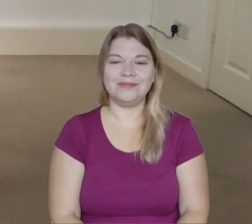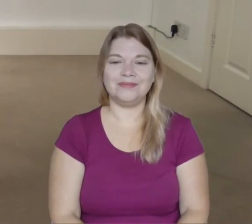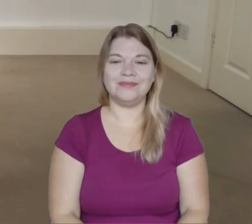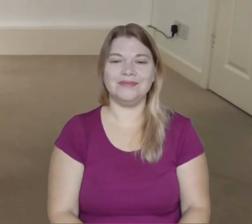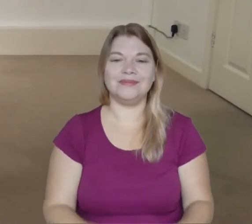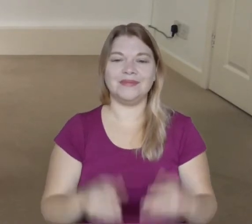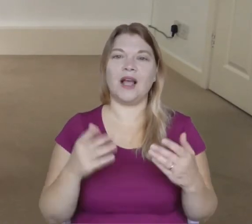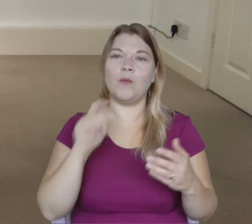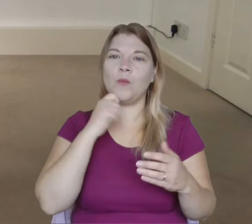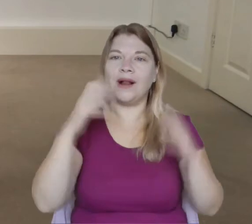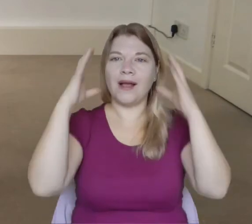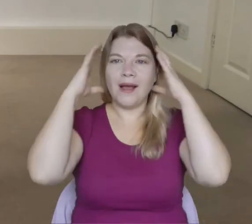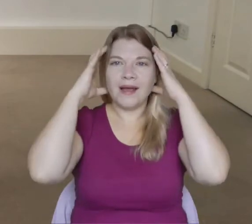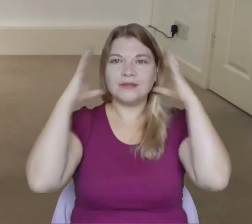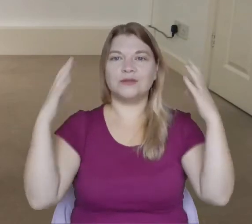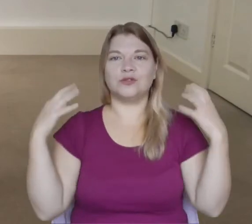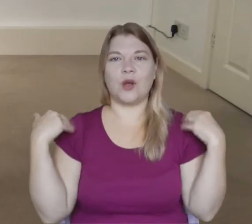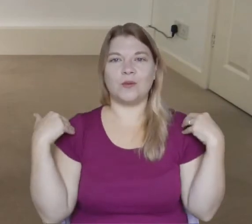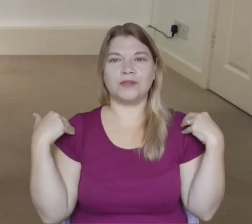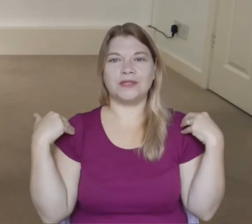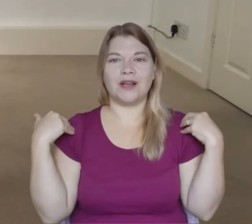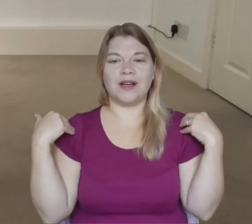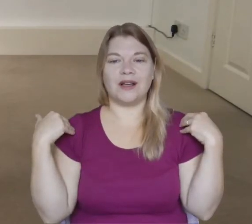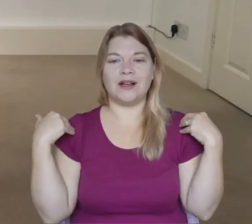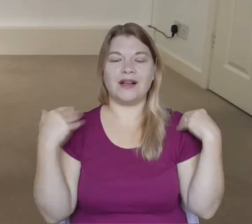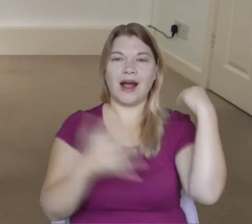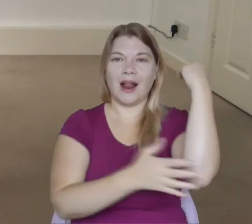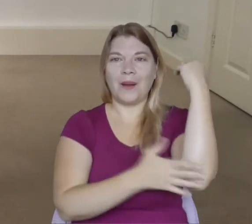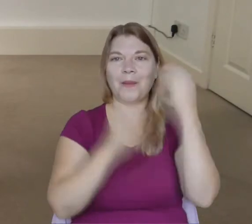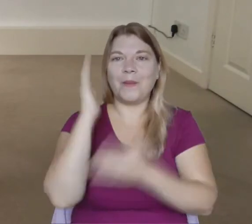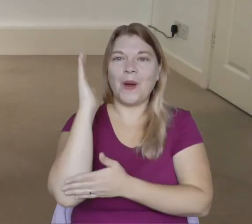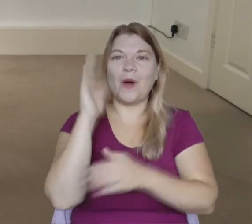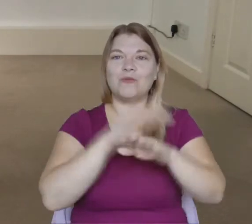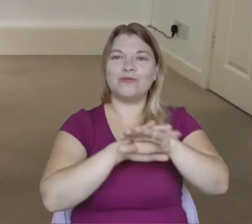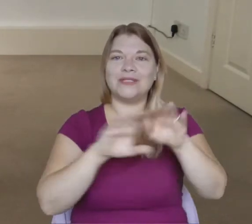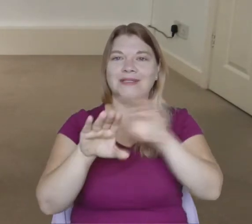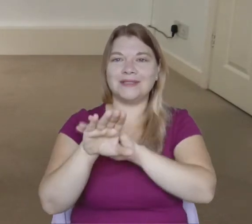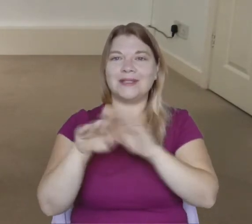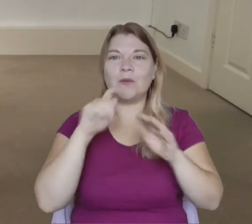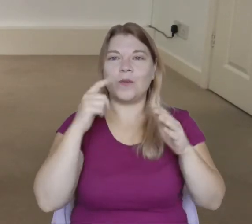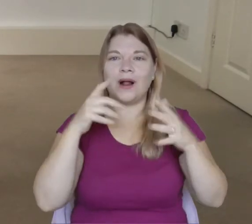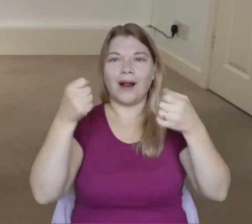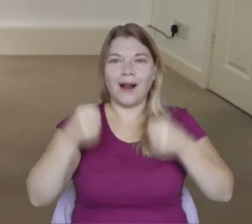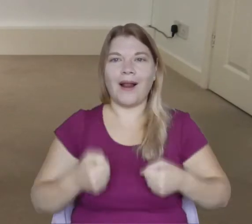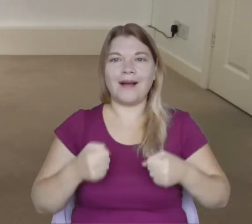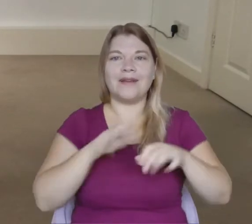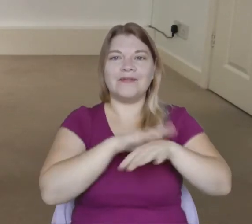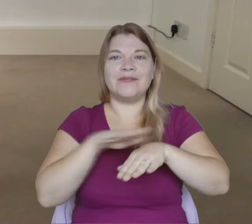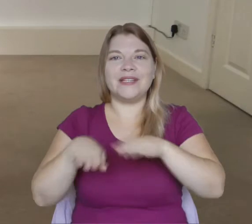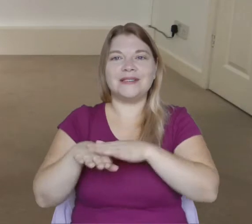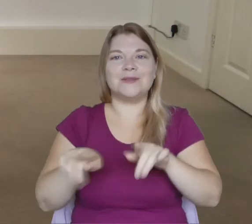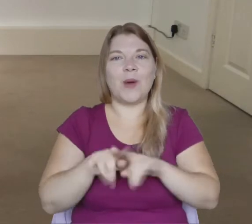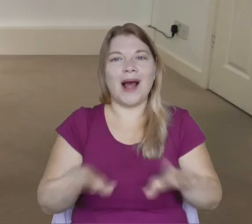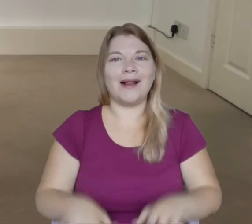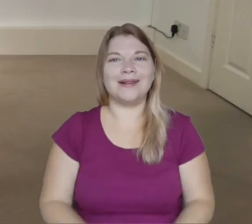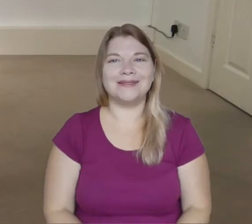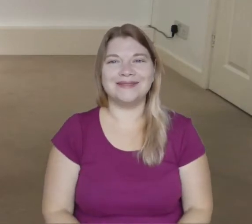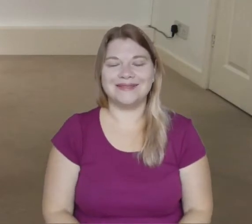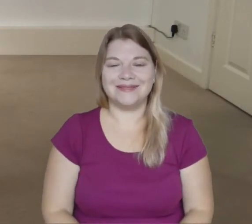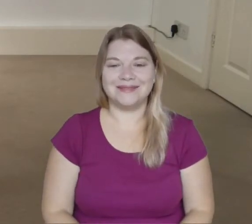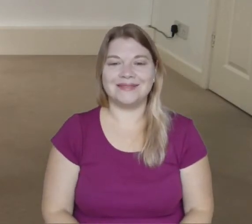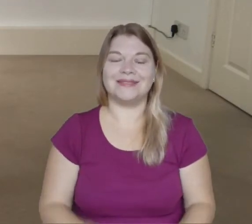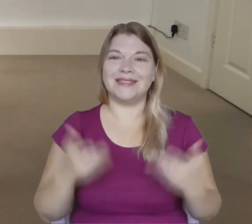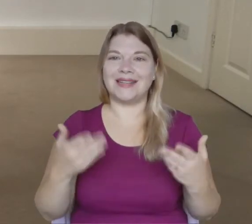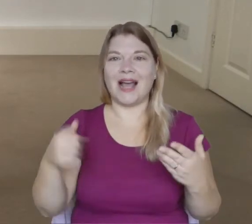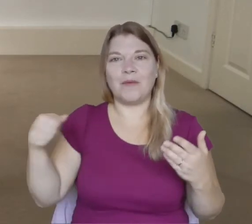take that through our heads, our shoulders, a little bit into our elbows, our wrists, and then into our legs and feet as well. Okay, I'll put